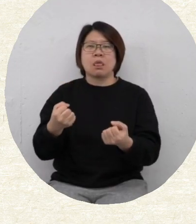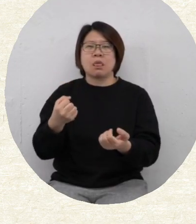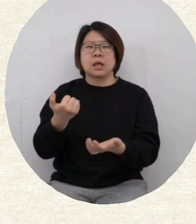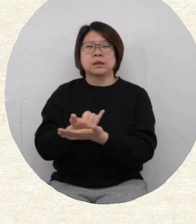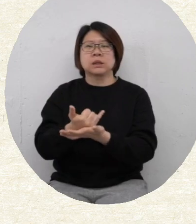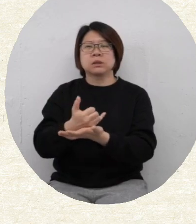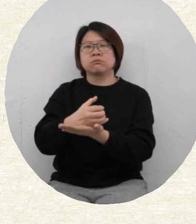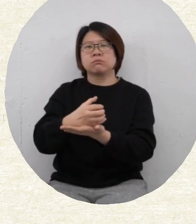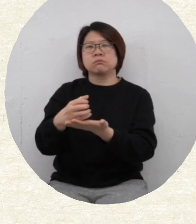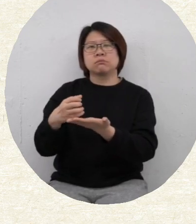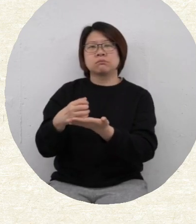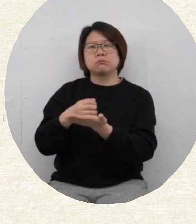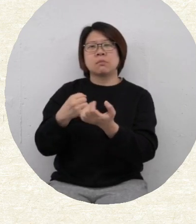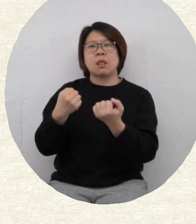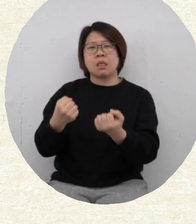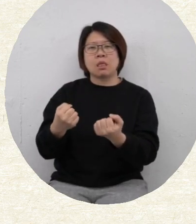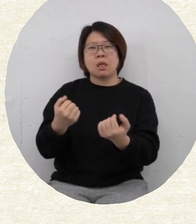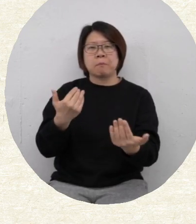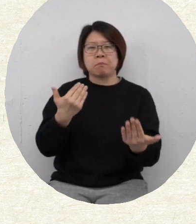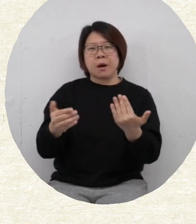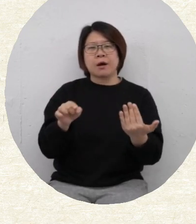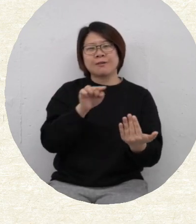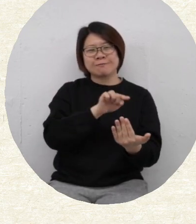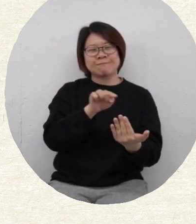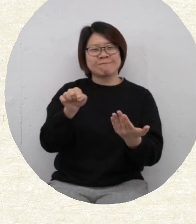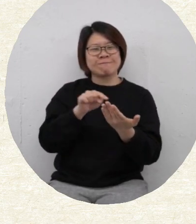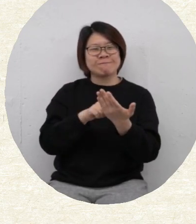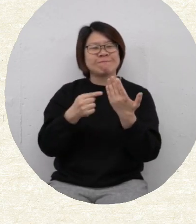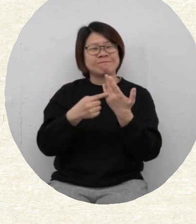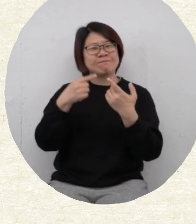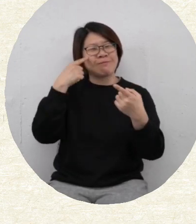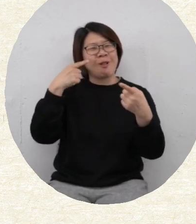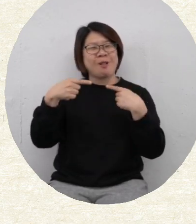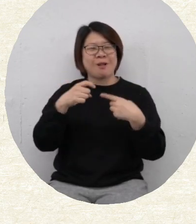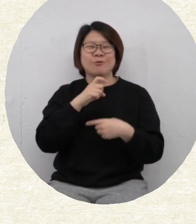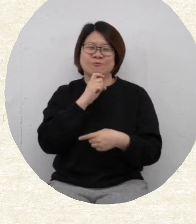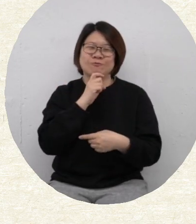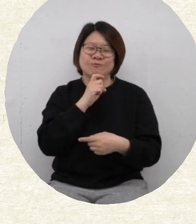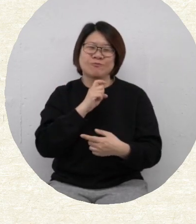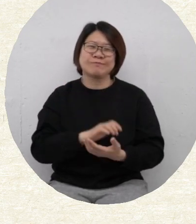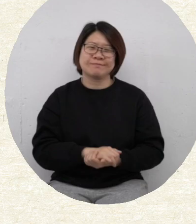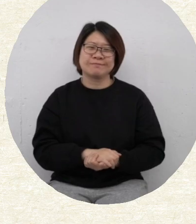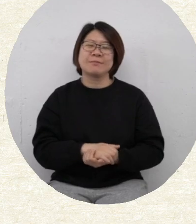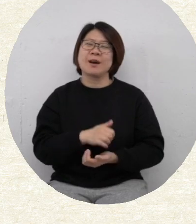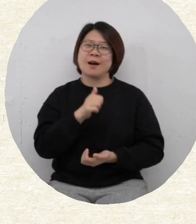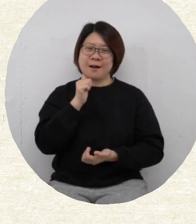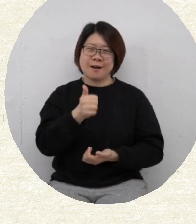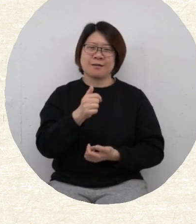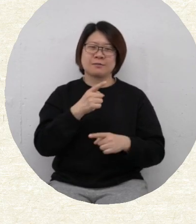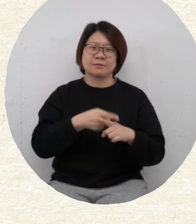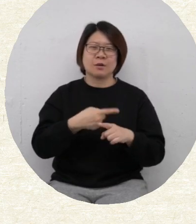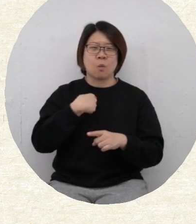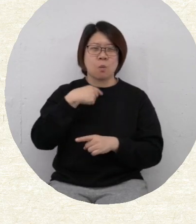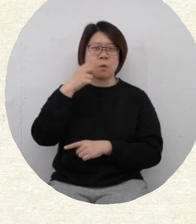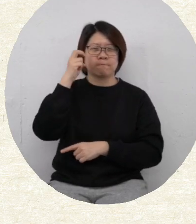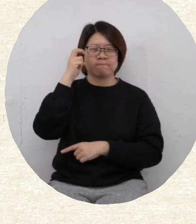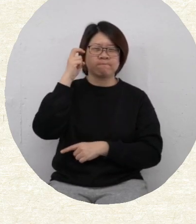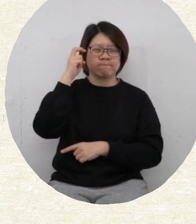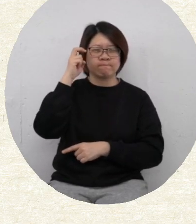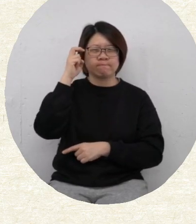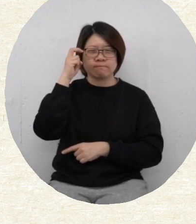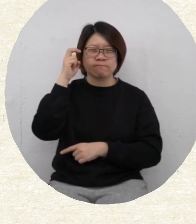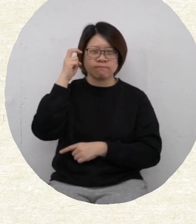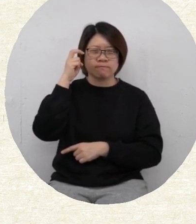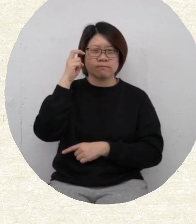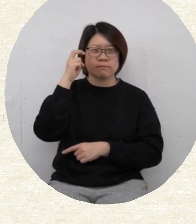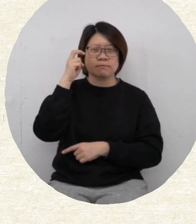curvy and more kind of energetic visual than the more static containers. Right. So there's